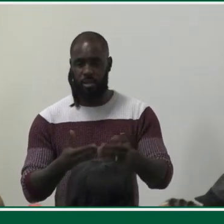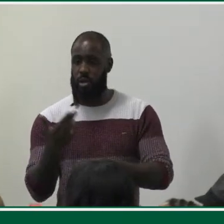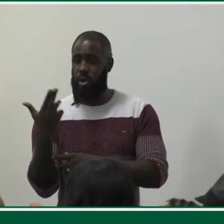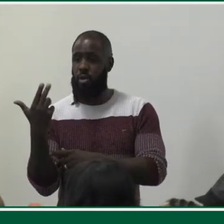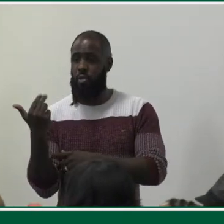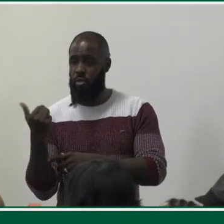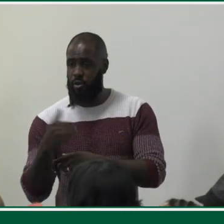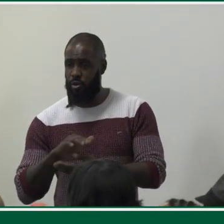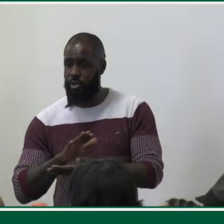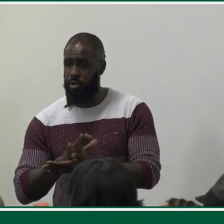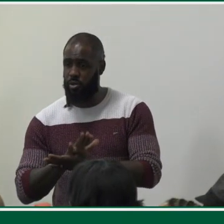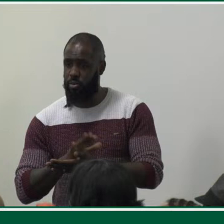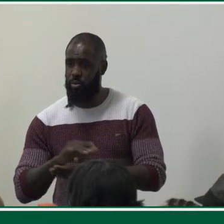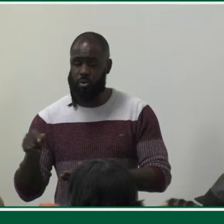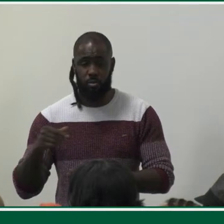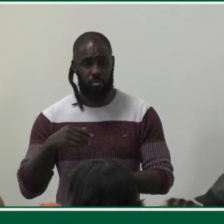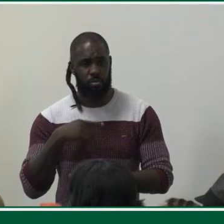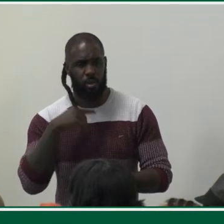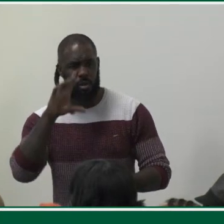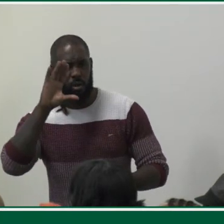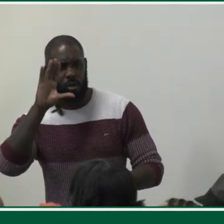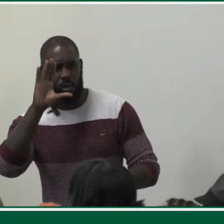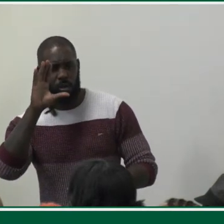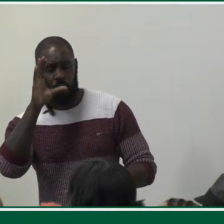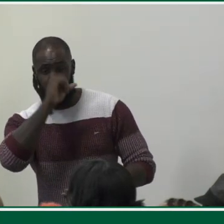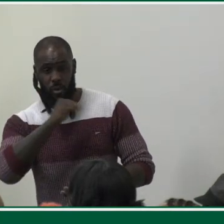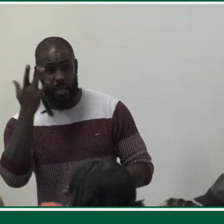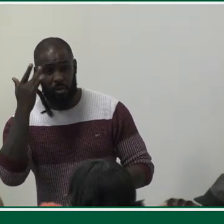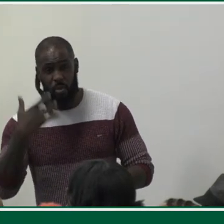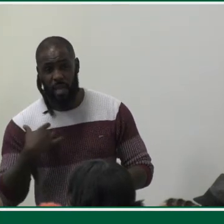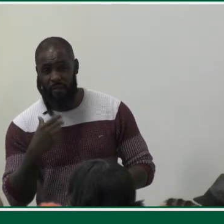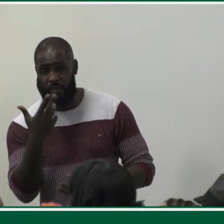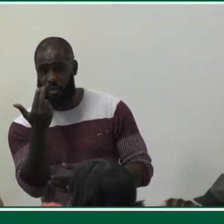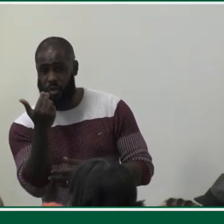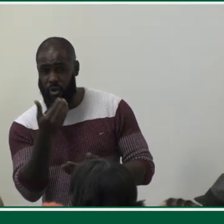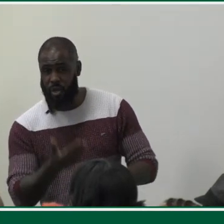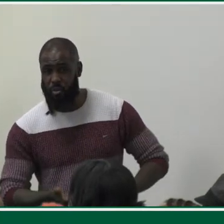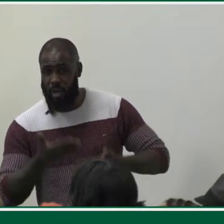recommendations overall. Anybody guess why we had 13 recommendations?